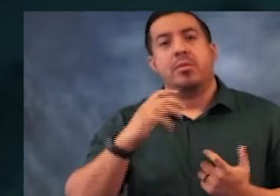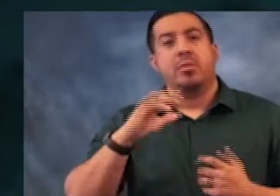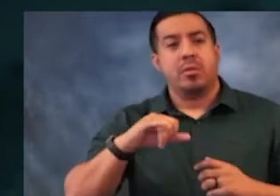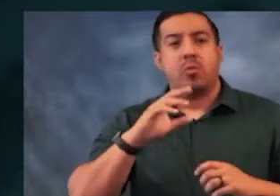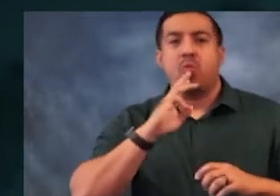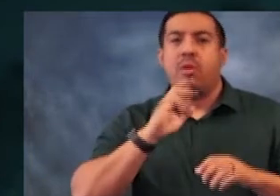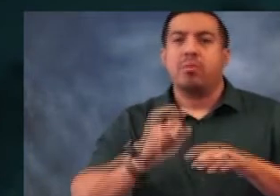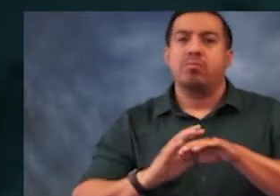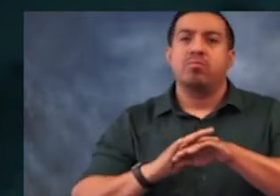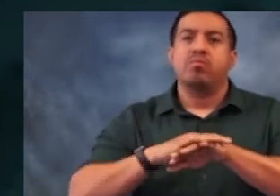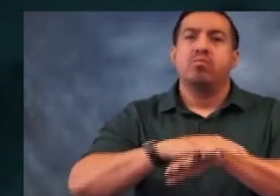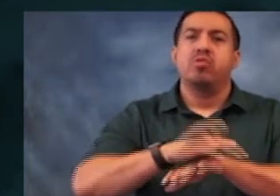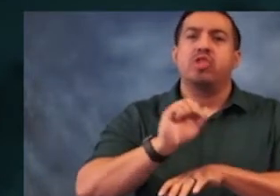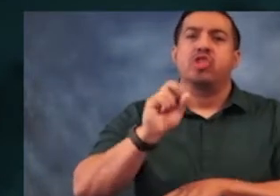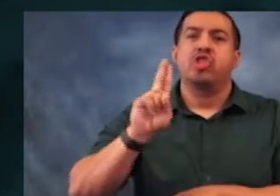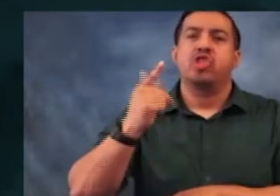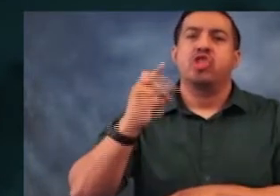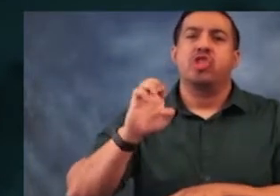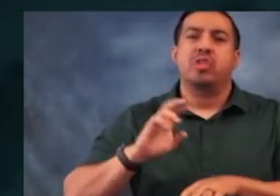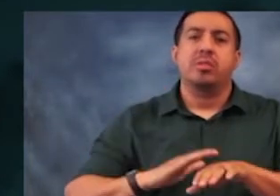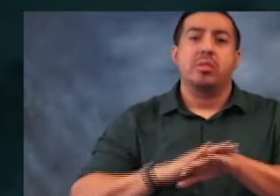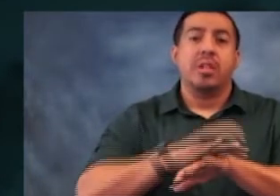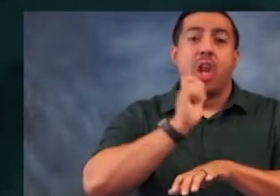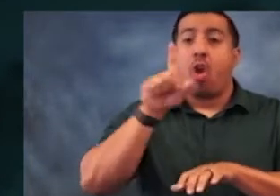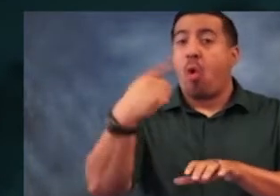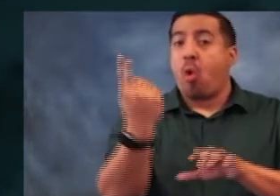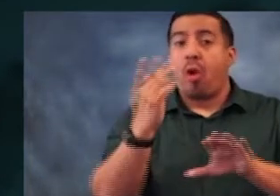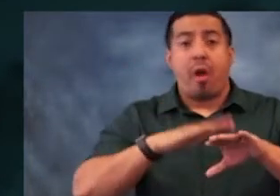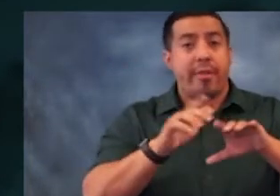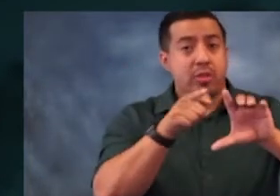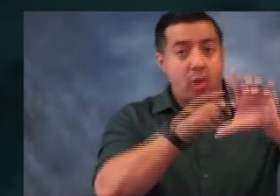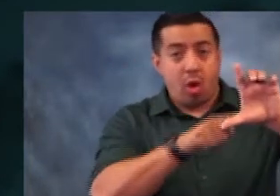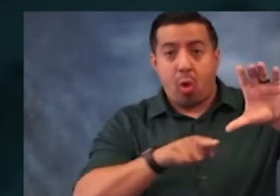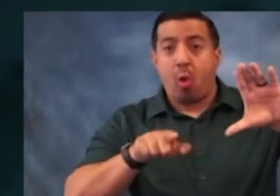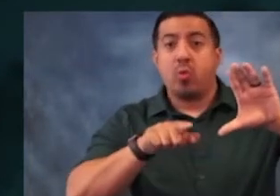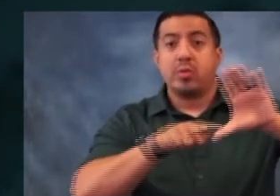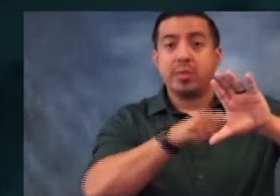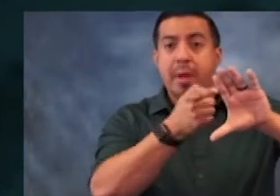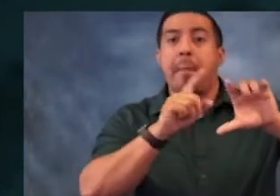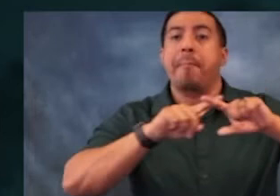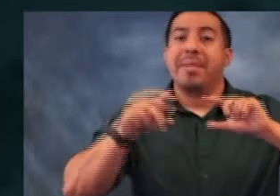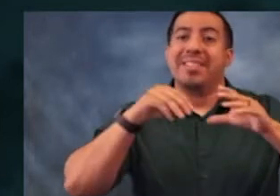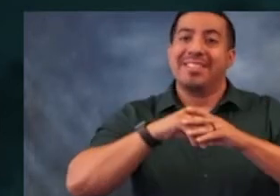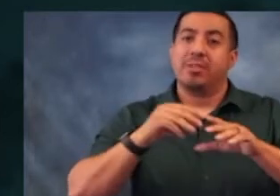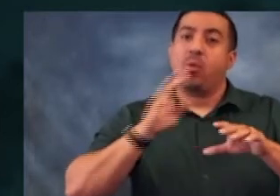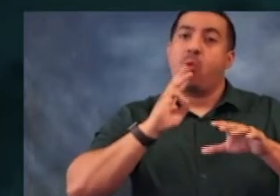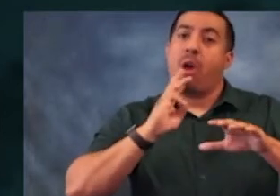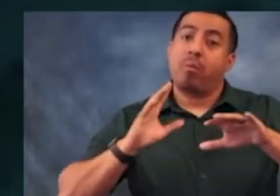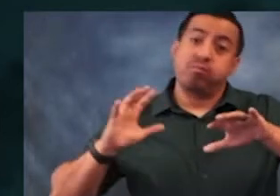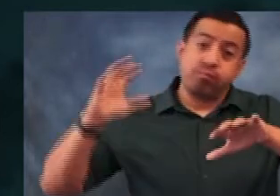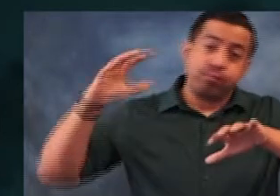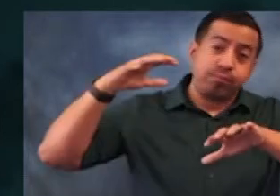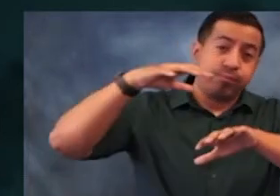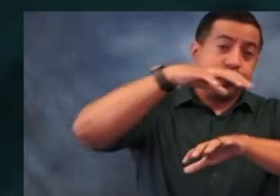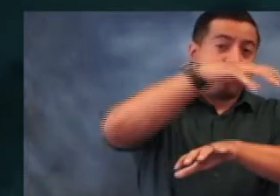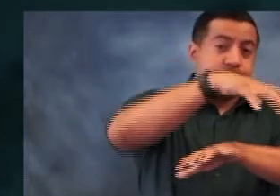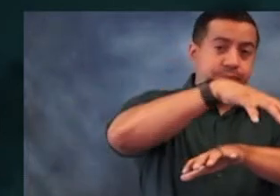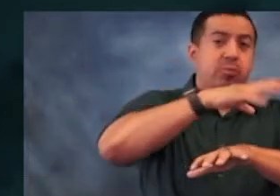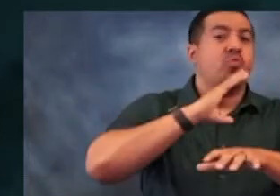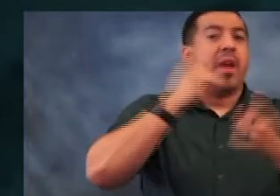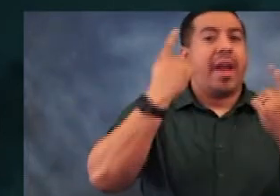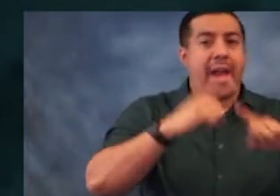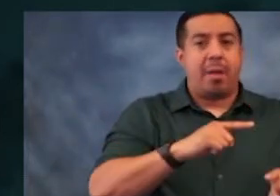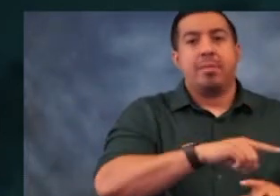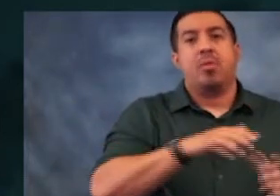in the storm surge itself along the coast, but as you know, it's not just on the coast. That inland rain, well inland, 27%